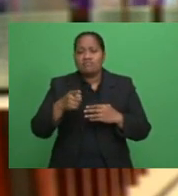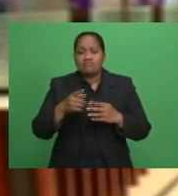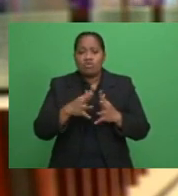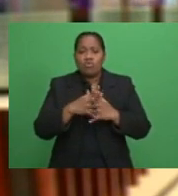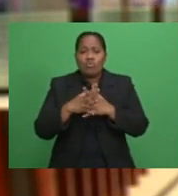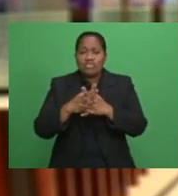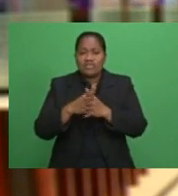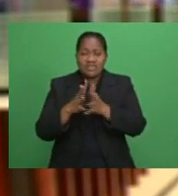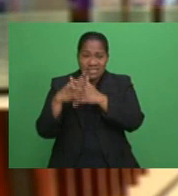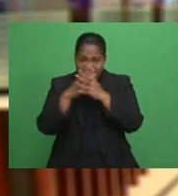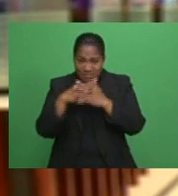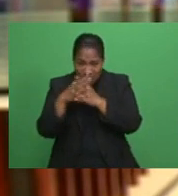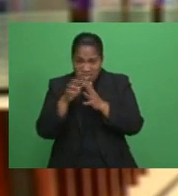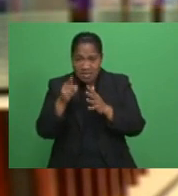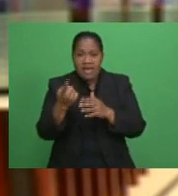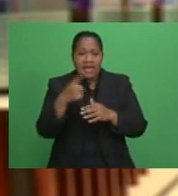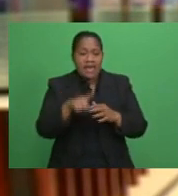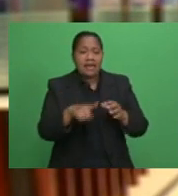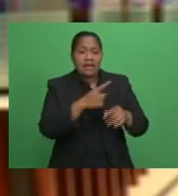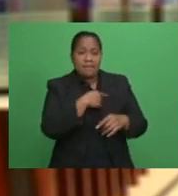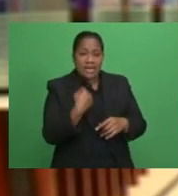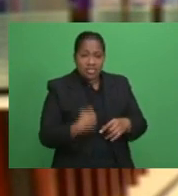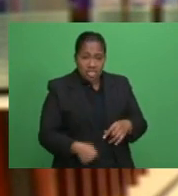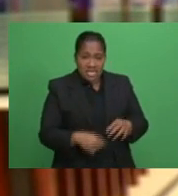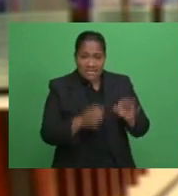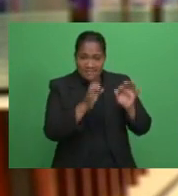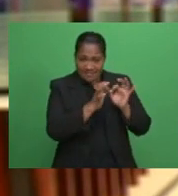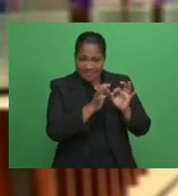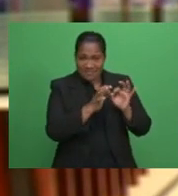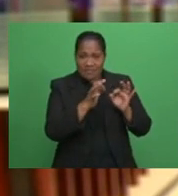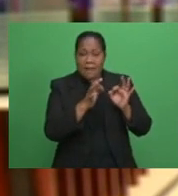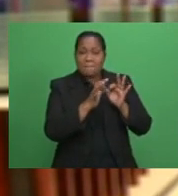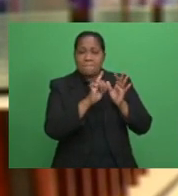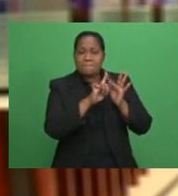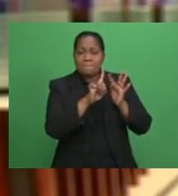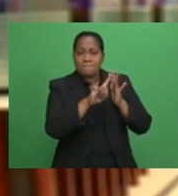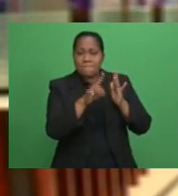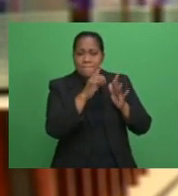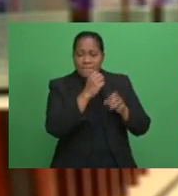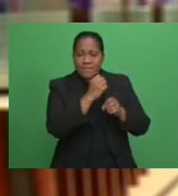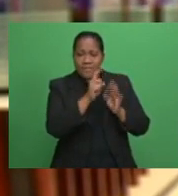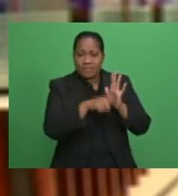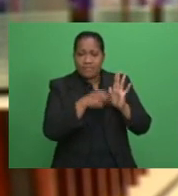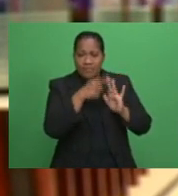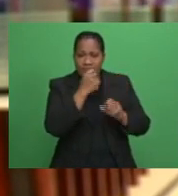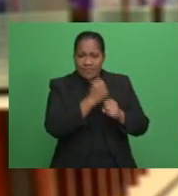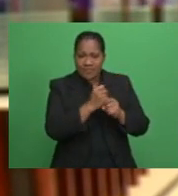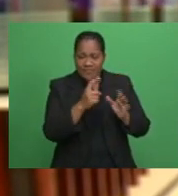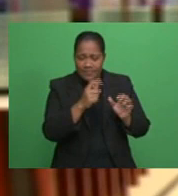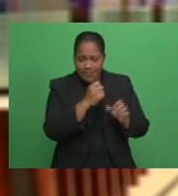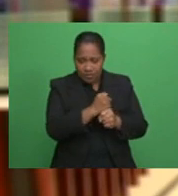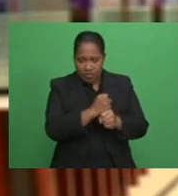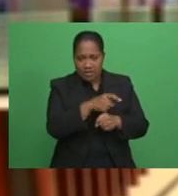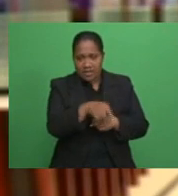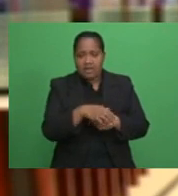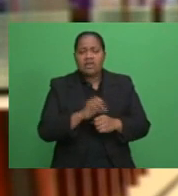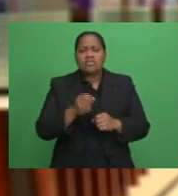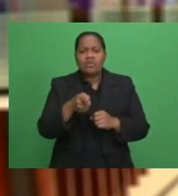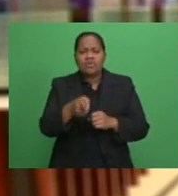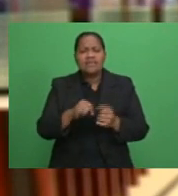over access to US financial markets, civil liberties in Hong Kong, and territorial claims in the South China